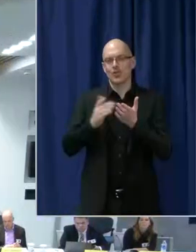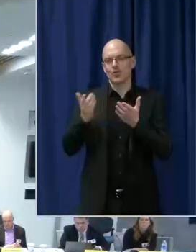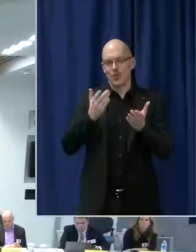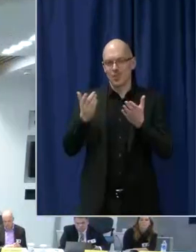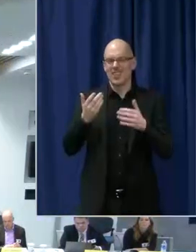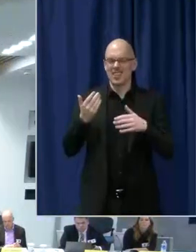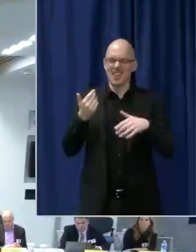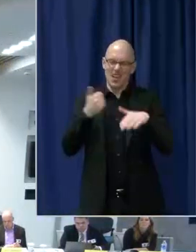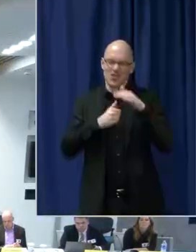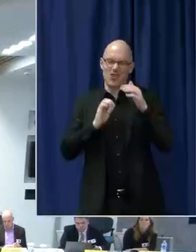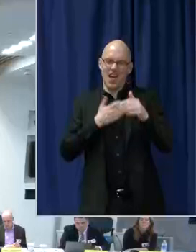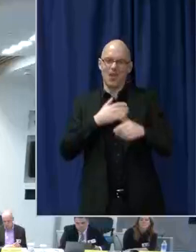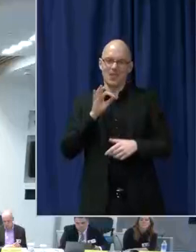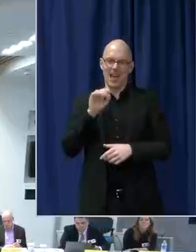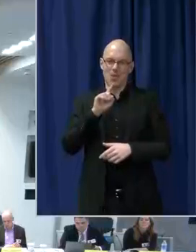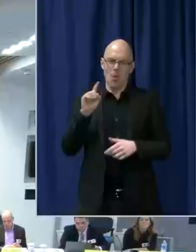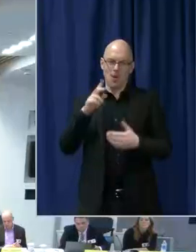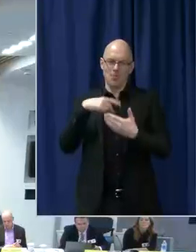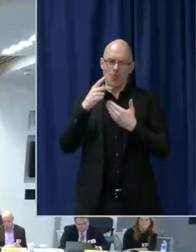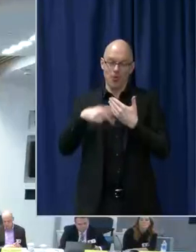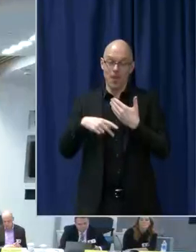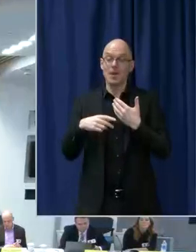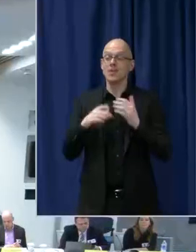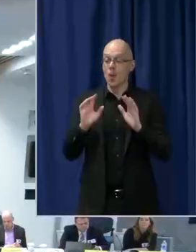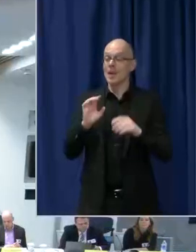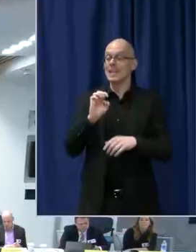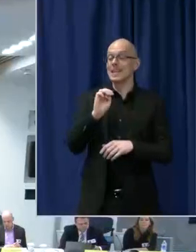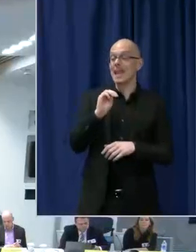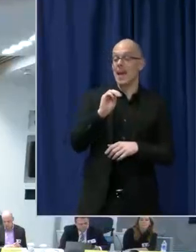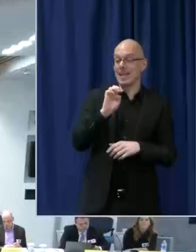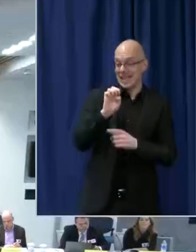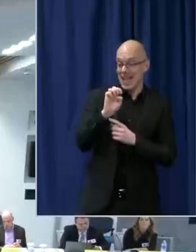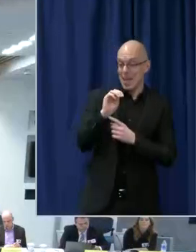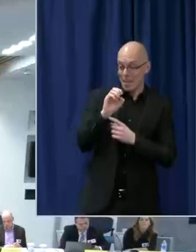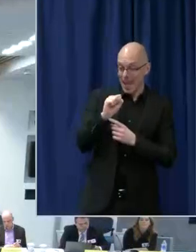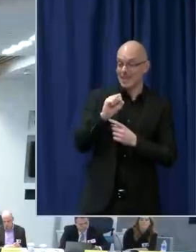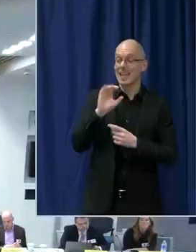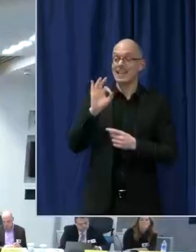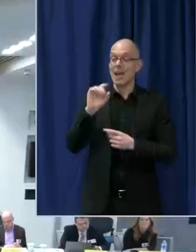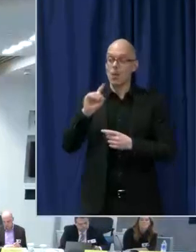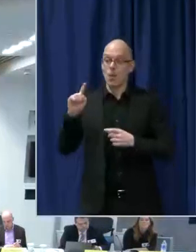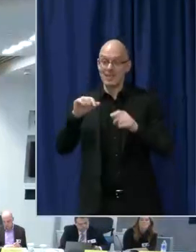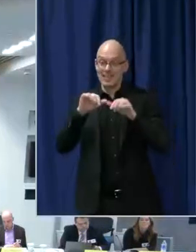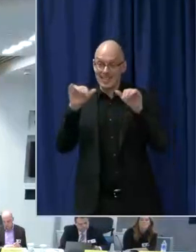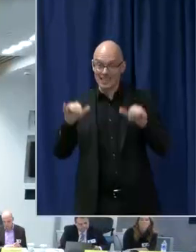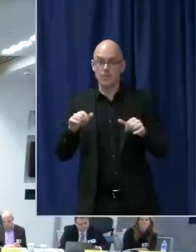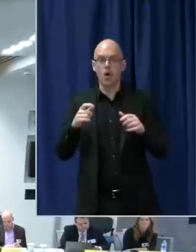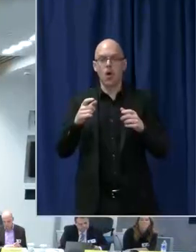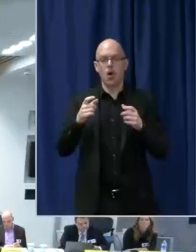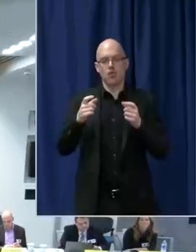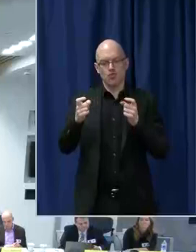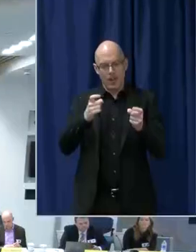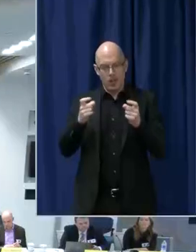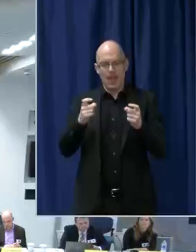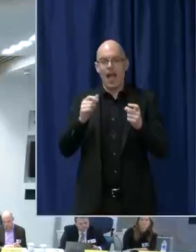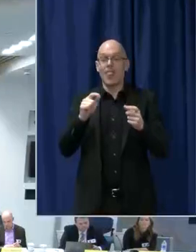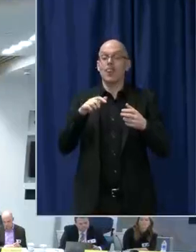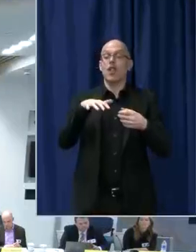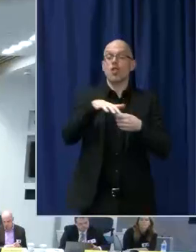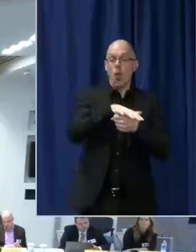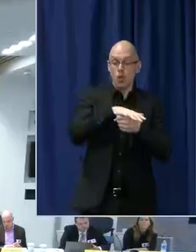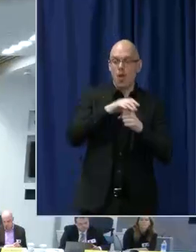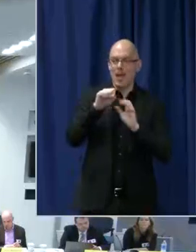So EMS and 911 systems are regulated at the local and the state level.